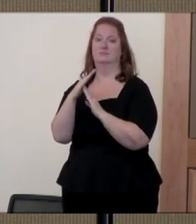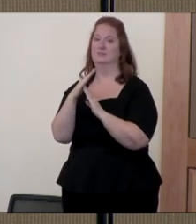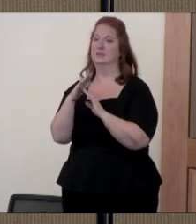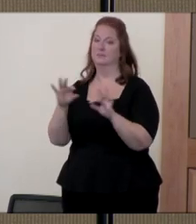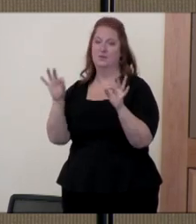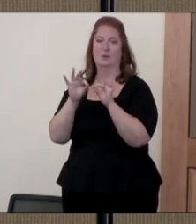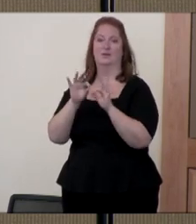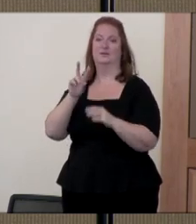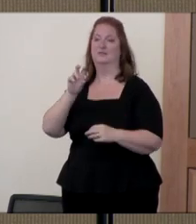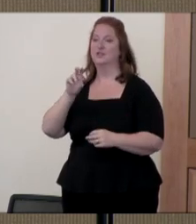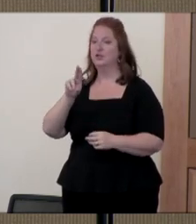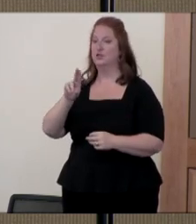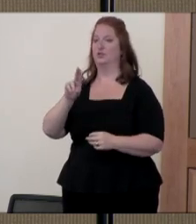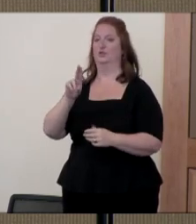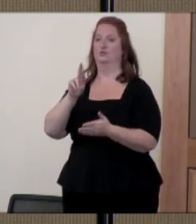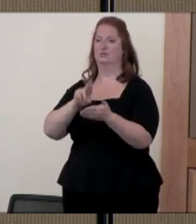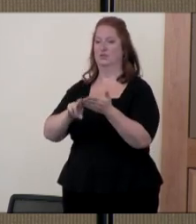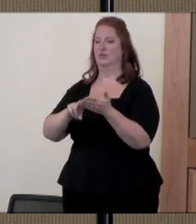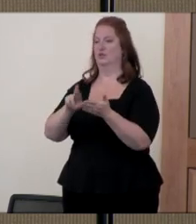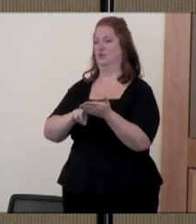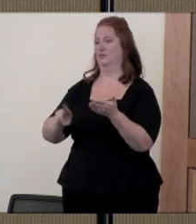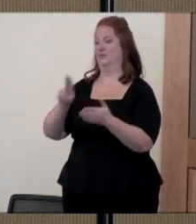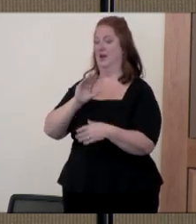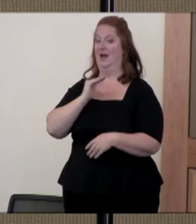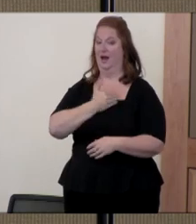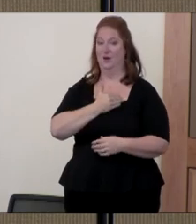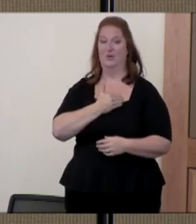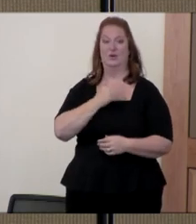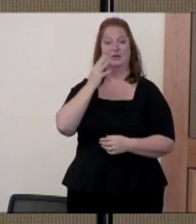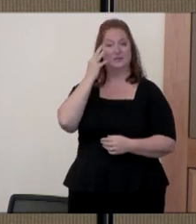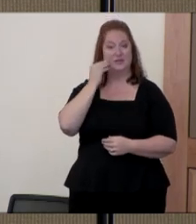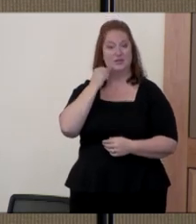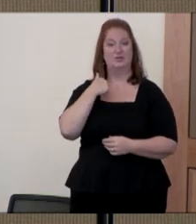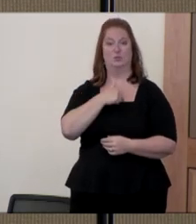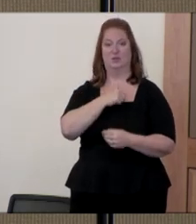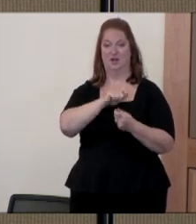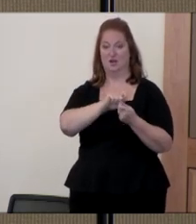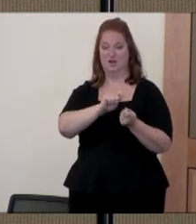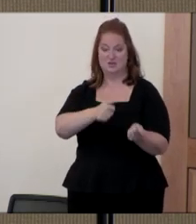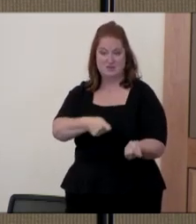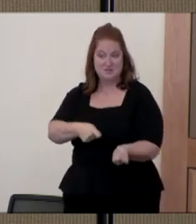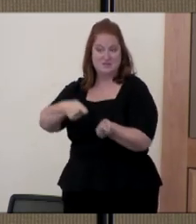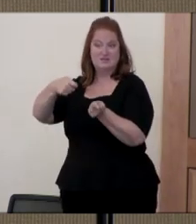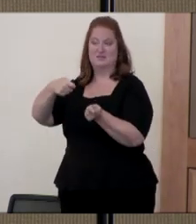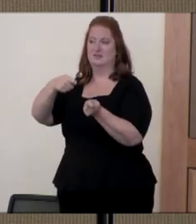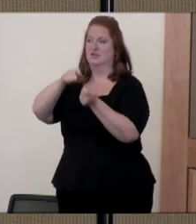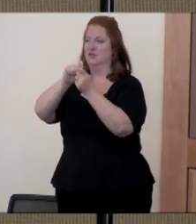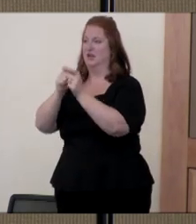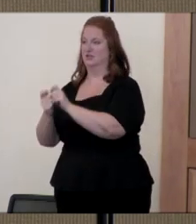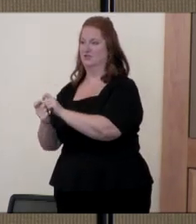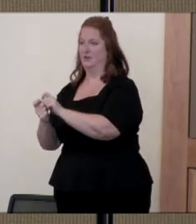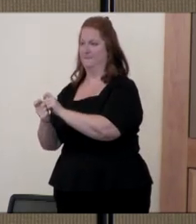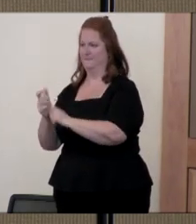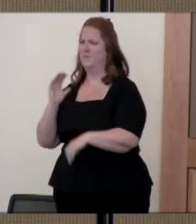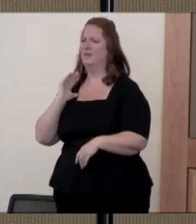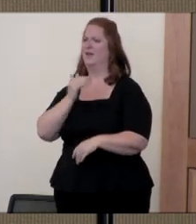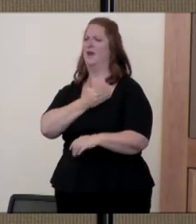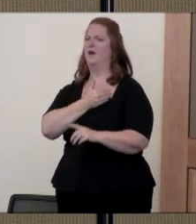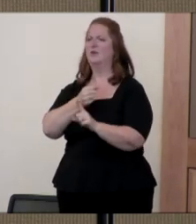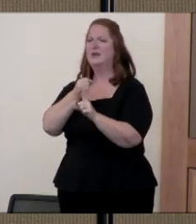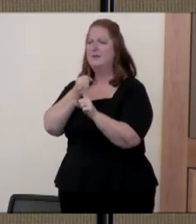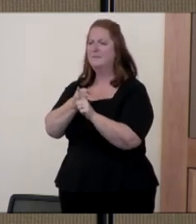We're elevating the human experience in transformative ways, and we're elevating the extraordinary impact